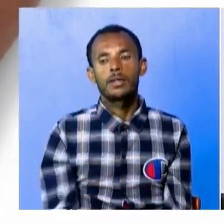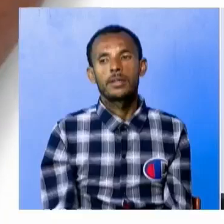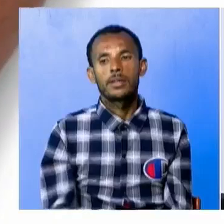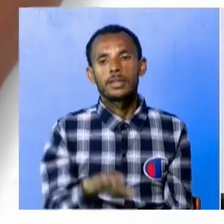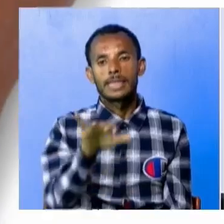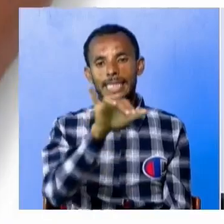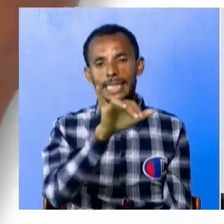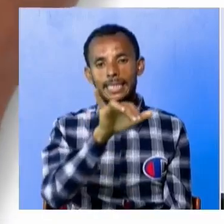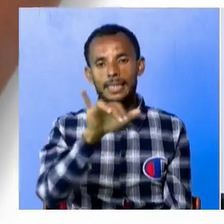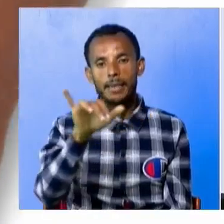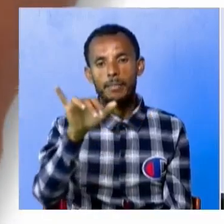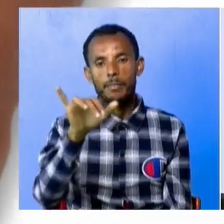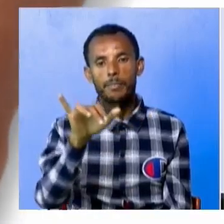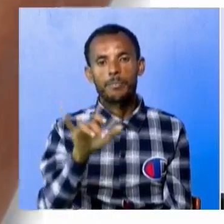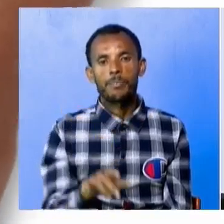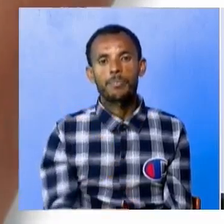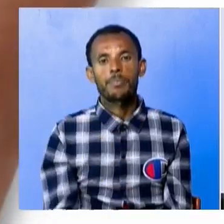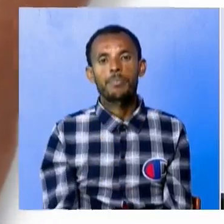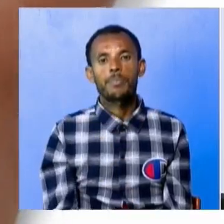the same